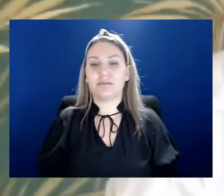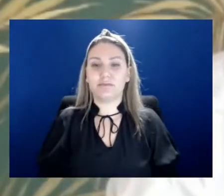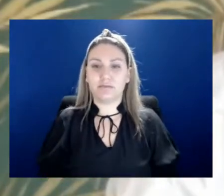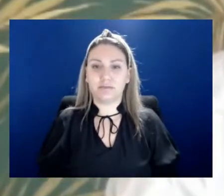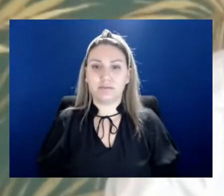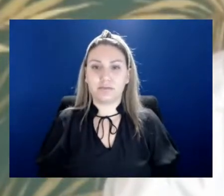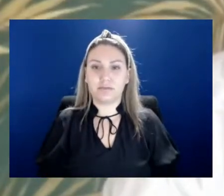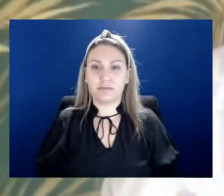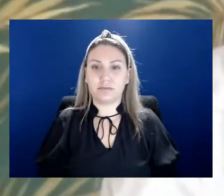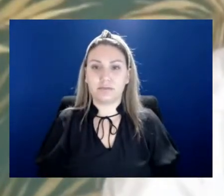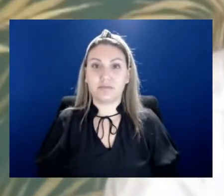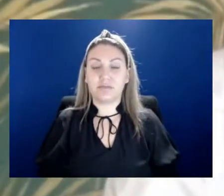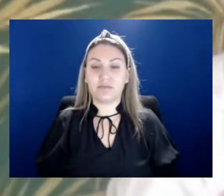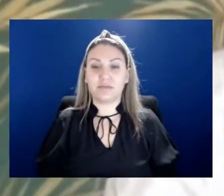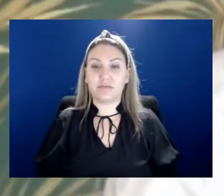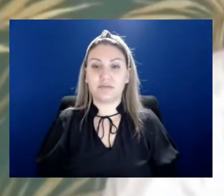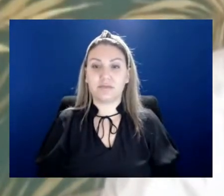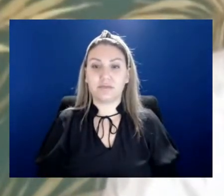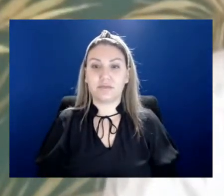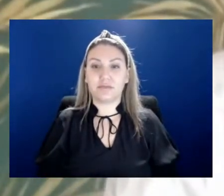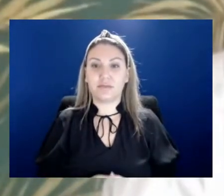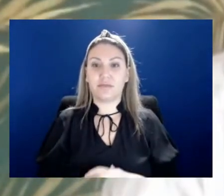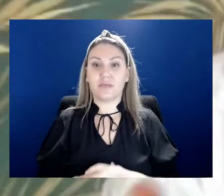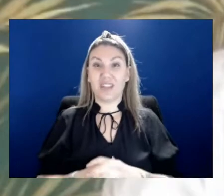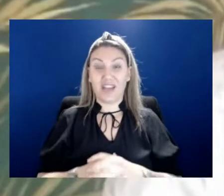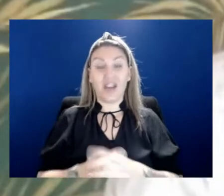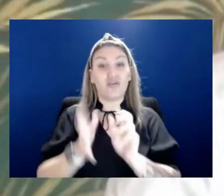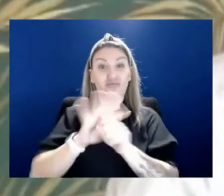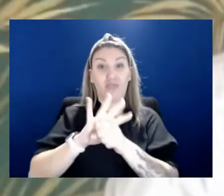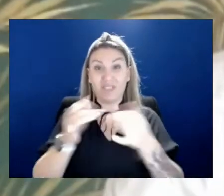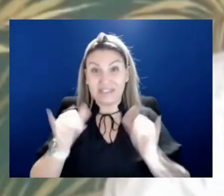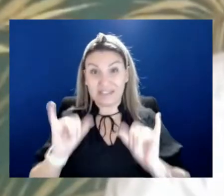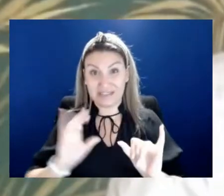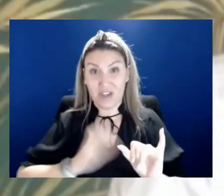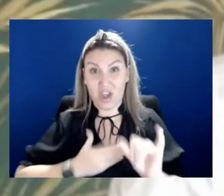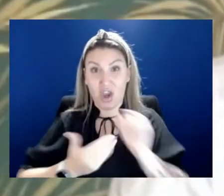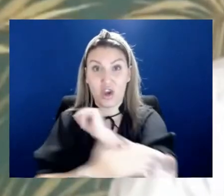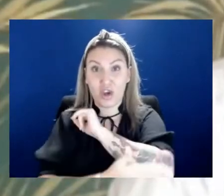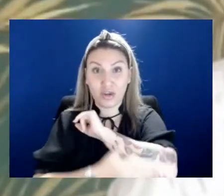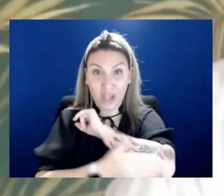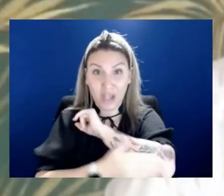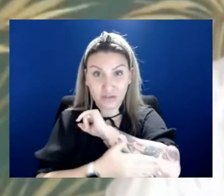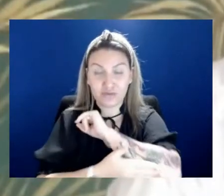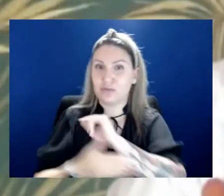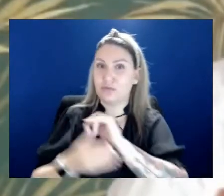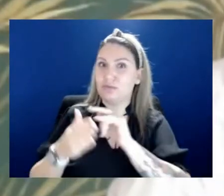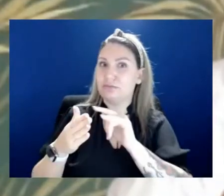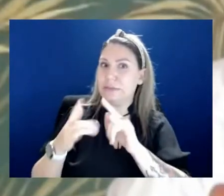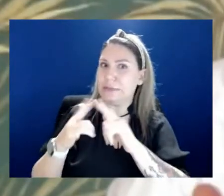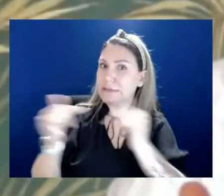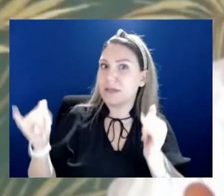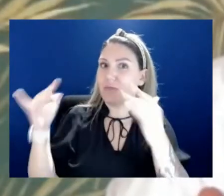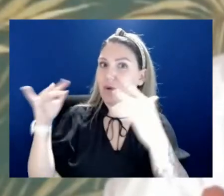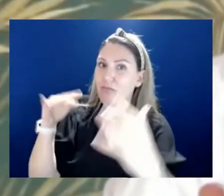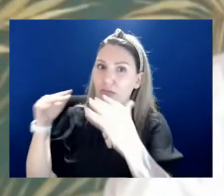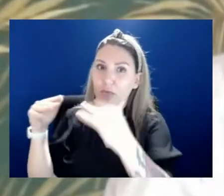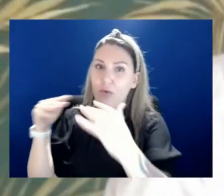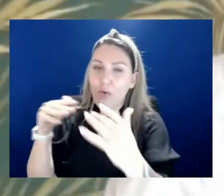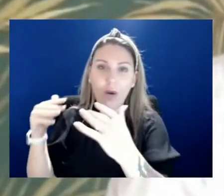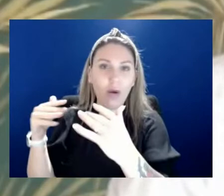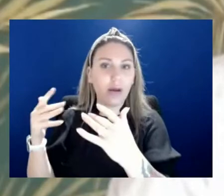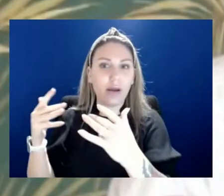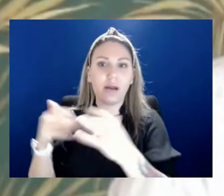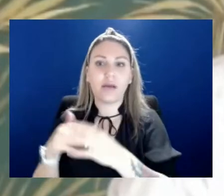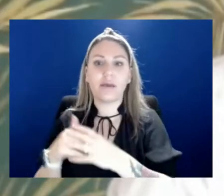Disappear anywhere. It's still in our country, and we got this patient, and our